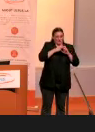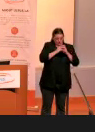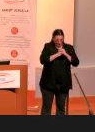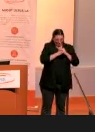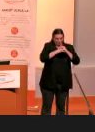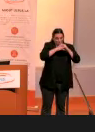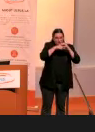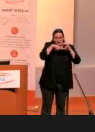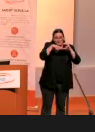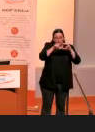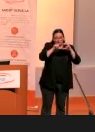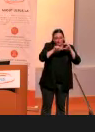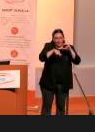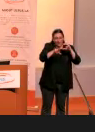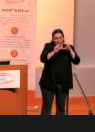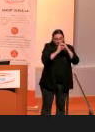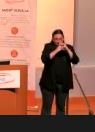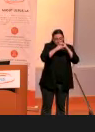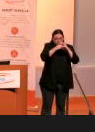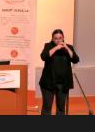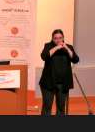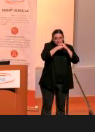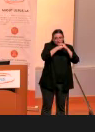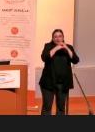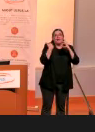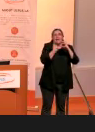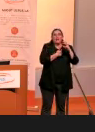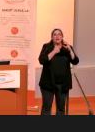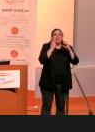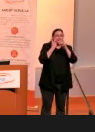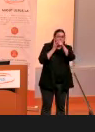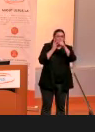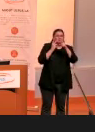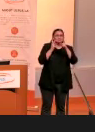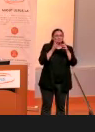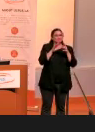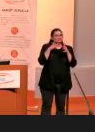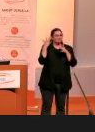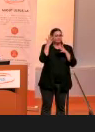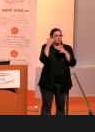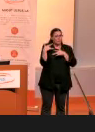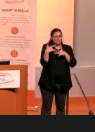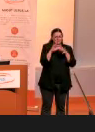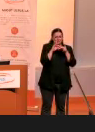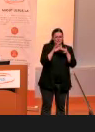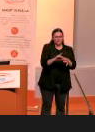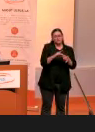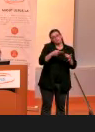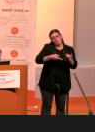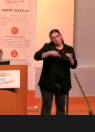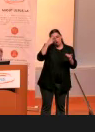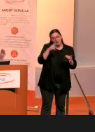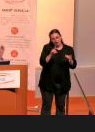who have lupus as well. And here, again, you can see some of that was associated with really high doses of